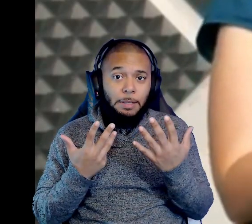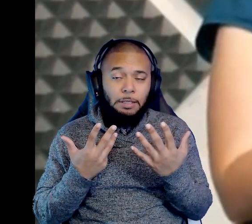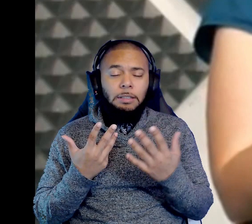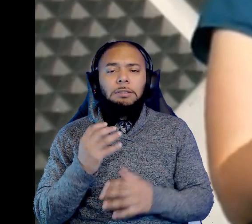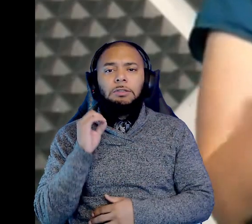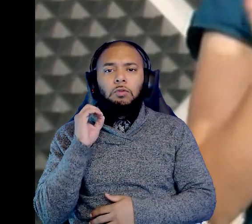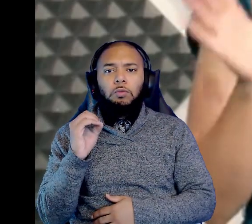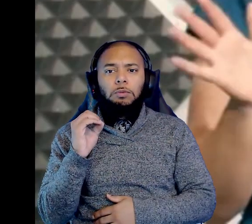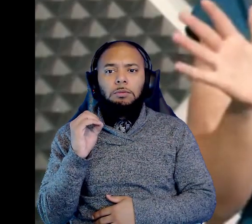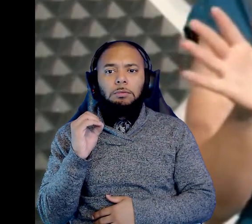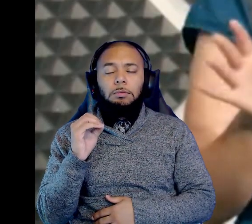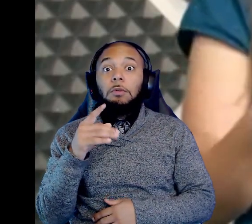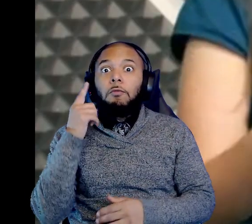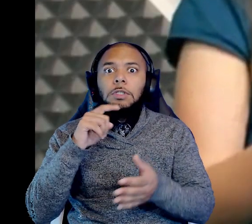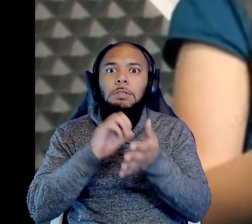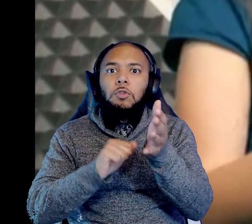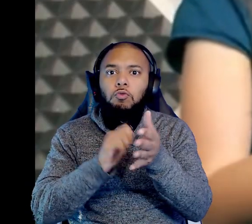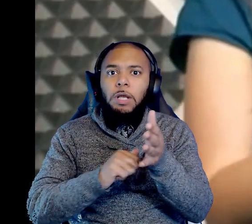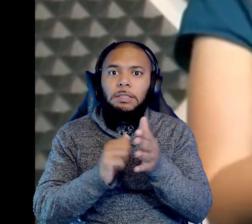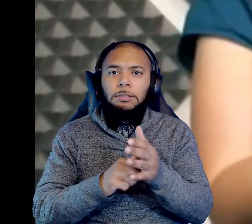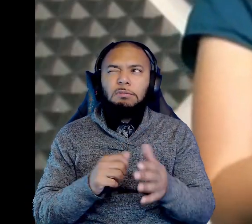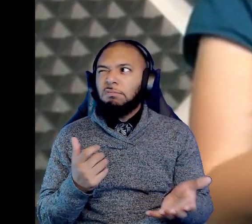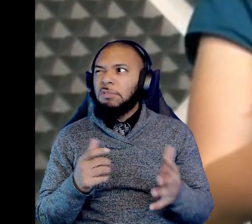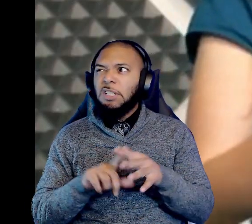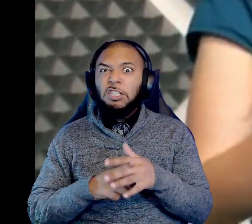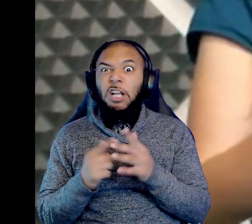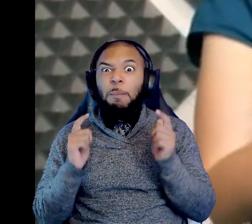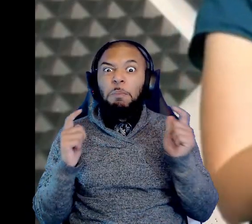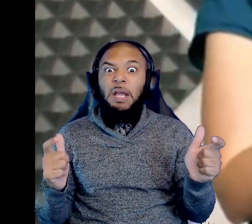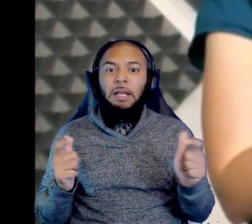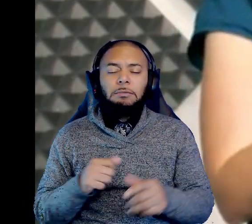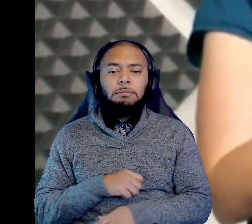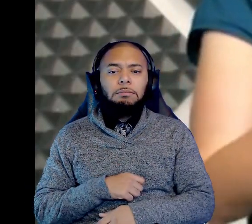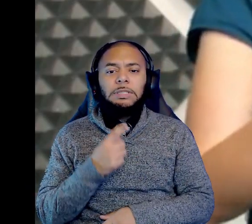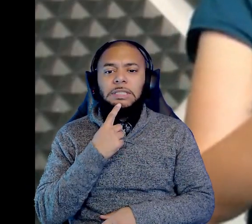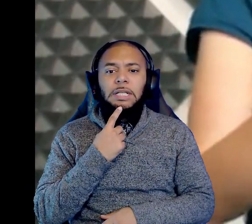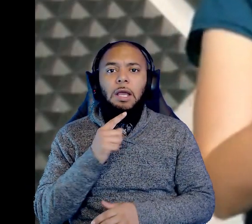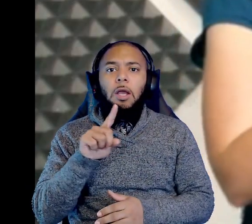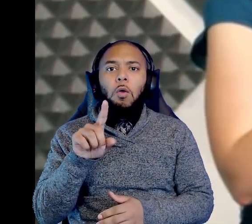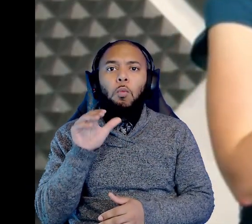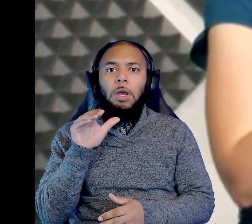for subtraction. Let's do a little bit bigger problem. Let's say that we have